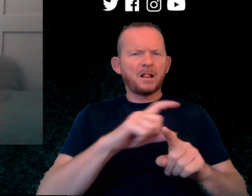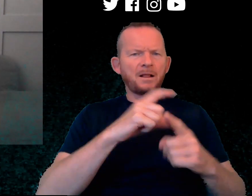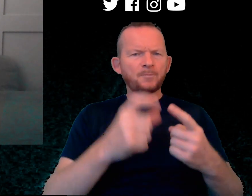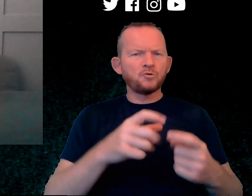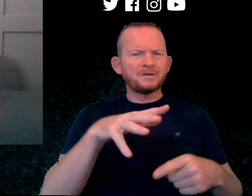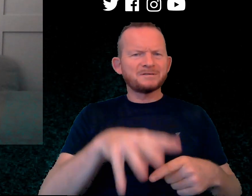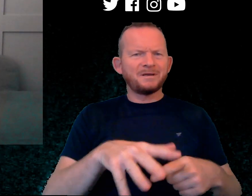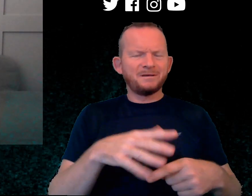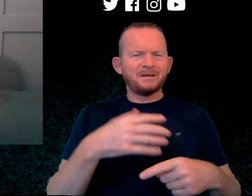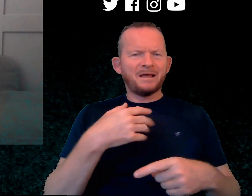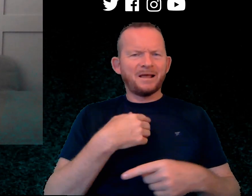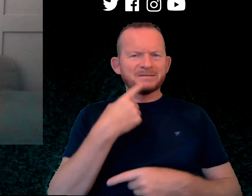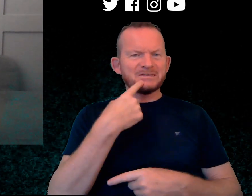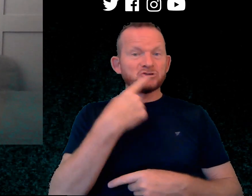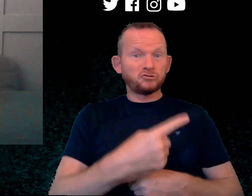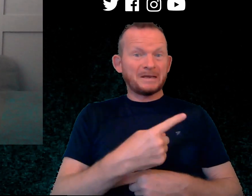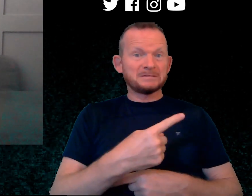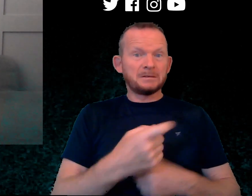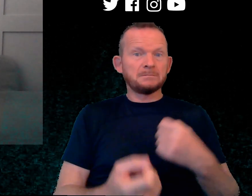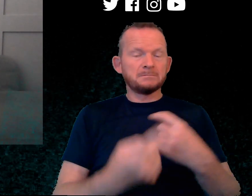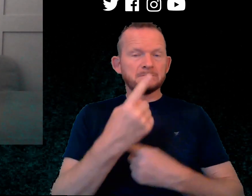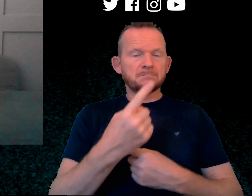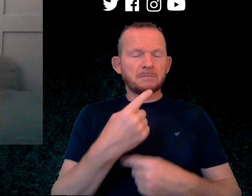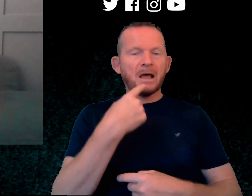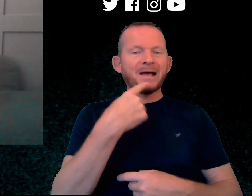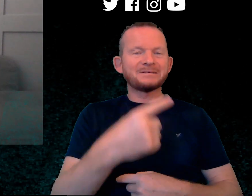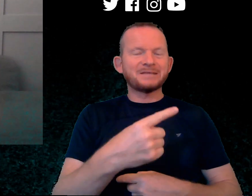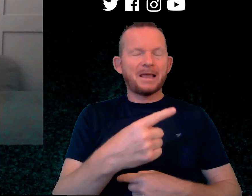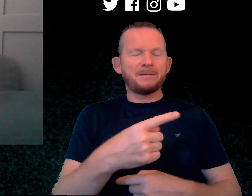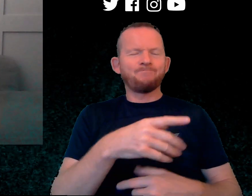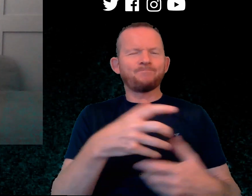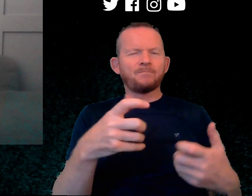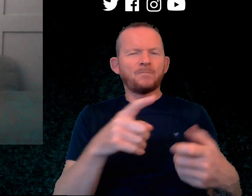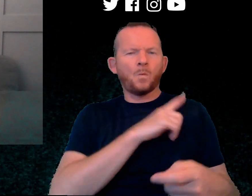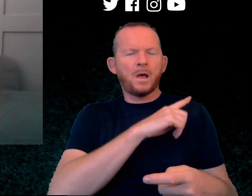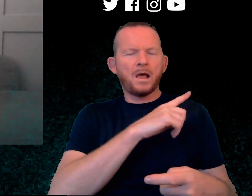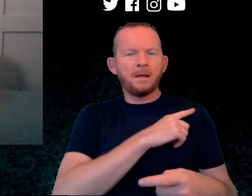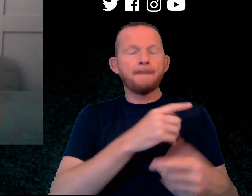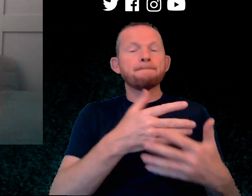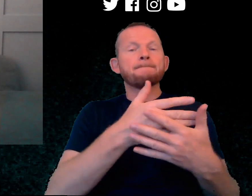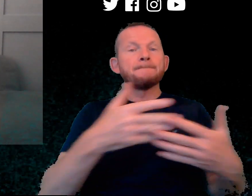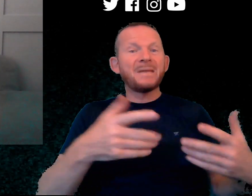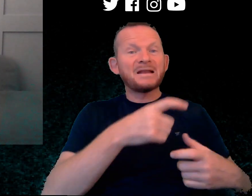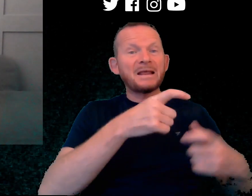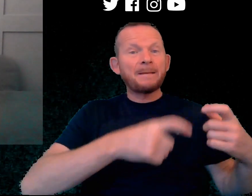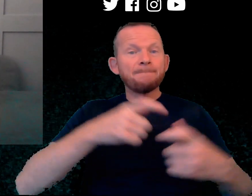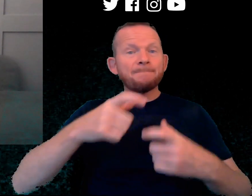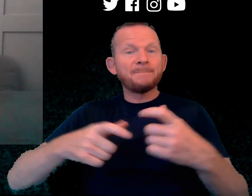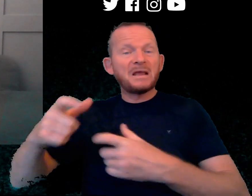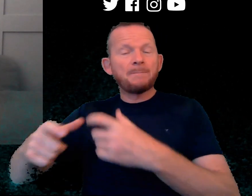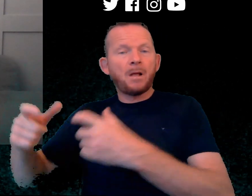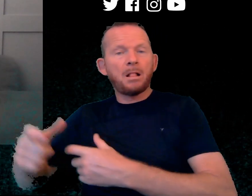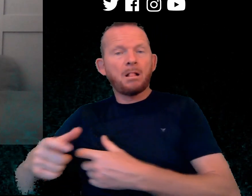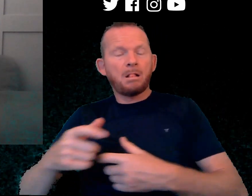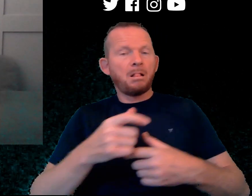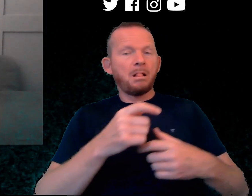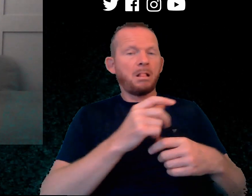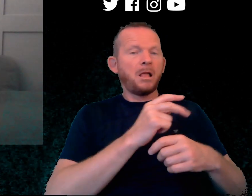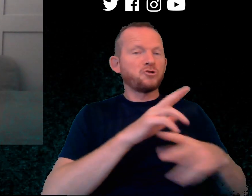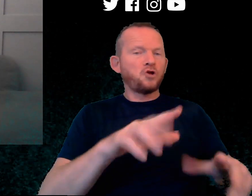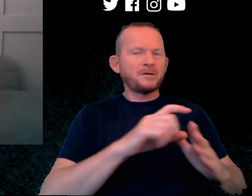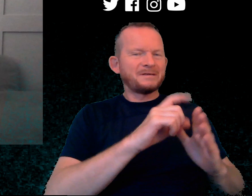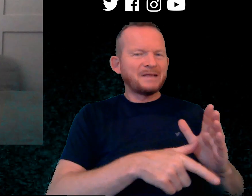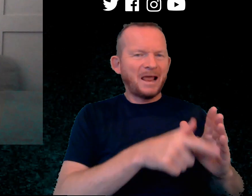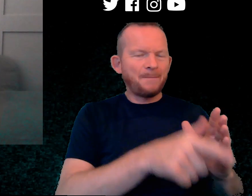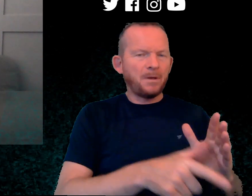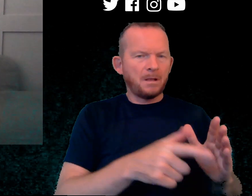owned by a single community as it is currently suggested to. And I say that as, under this line of thinking, many people, even